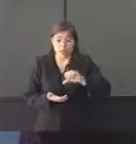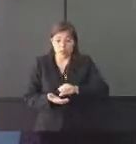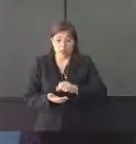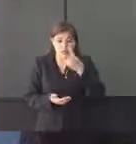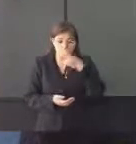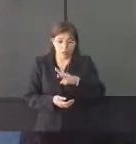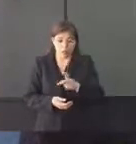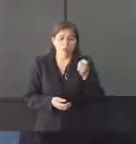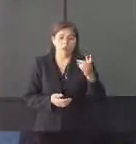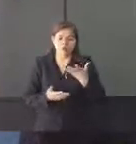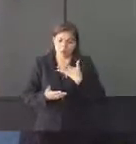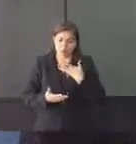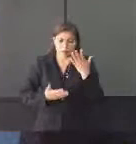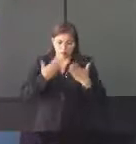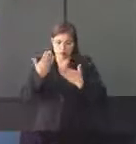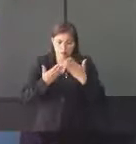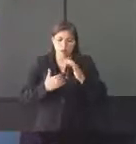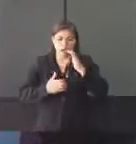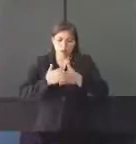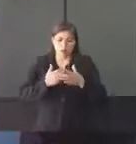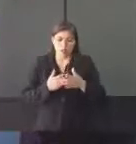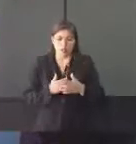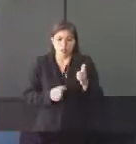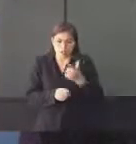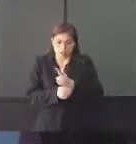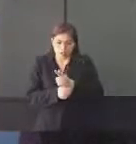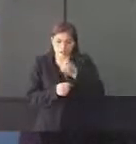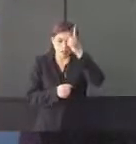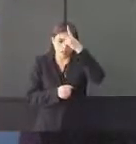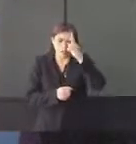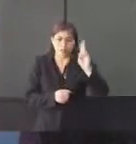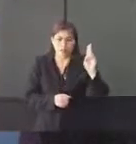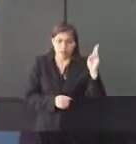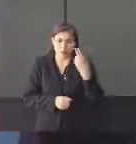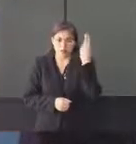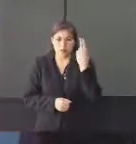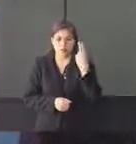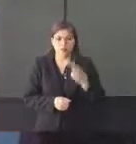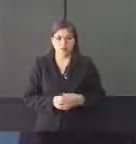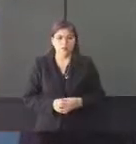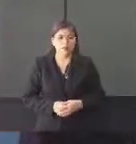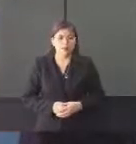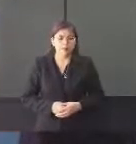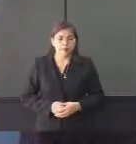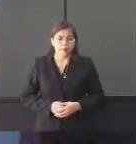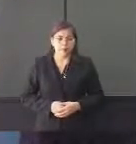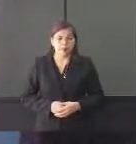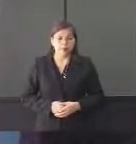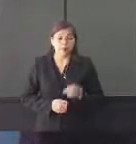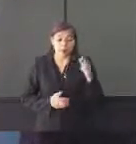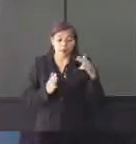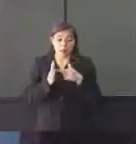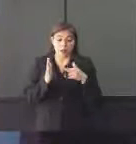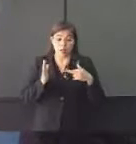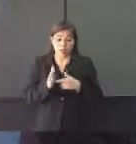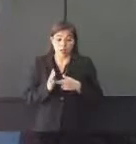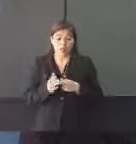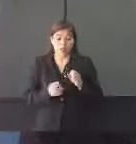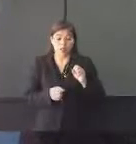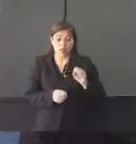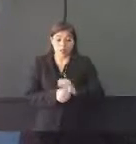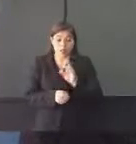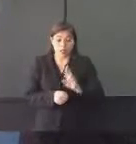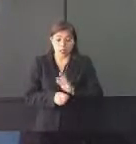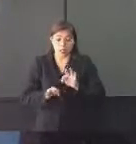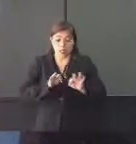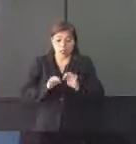City. She has a degree in psychology from Universidad Nacional Autónoma de Mexico,